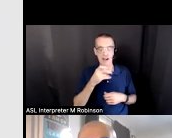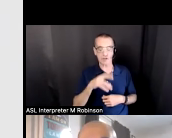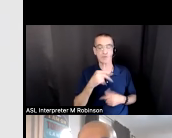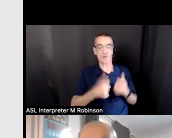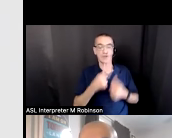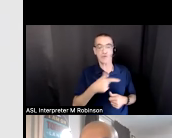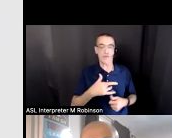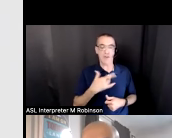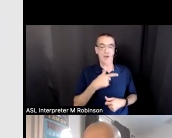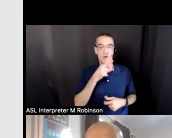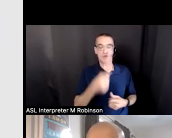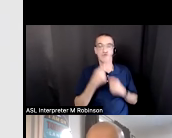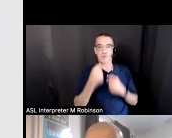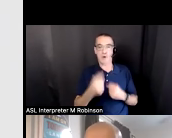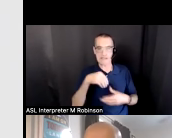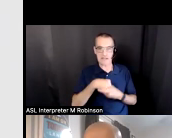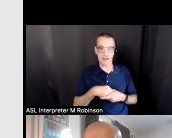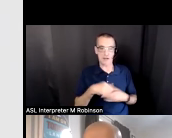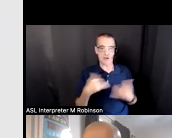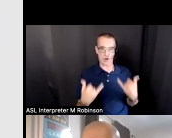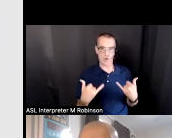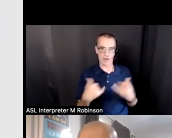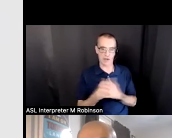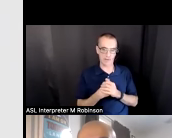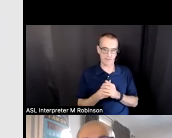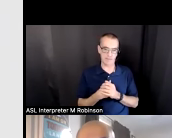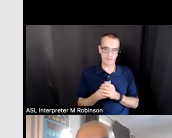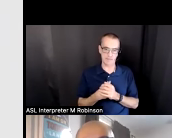you feel you are the strongest in currently?